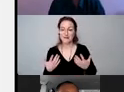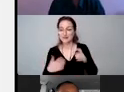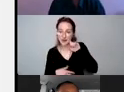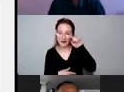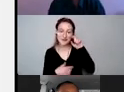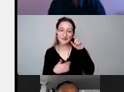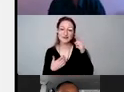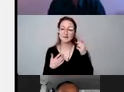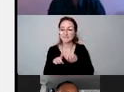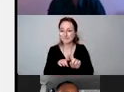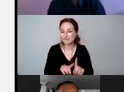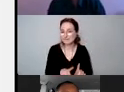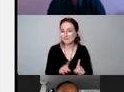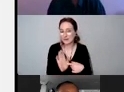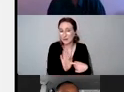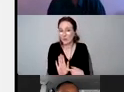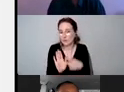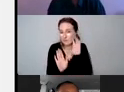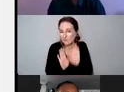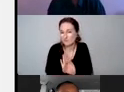in general. So,